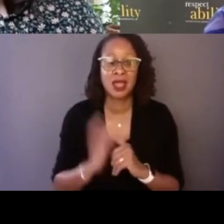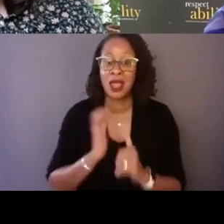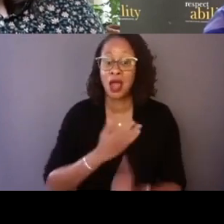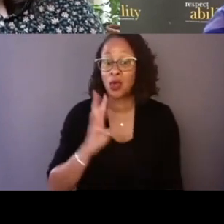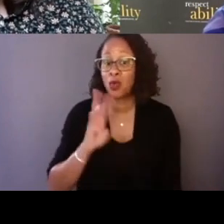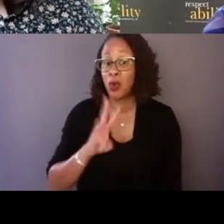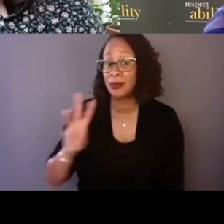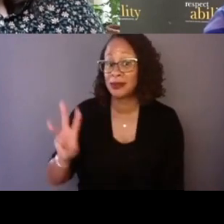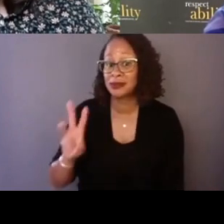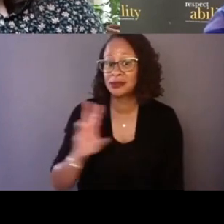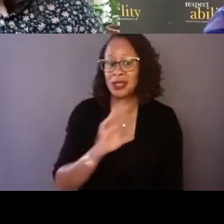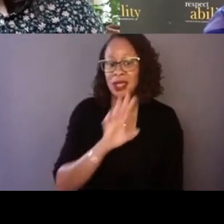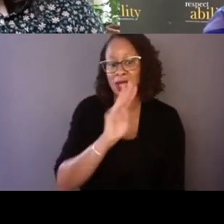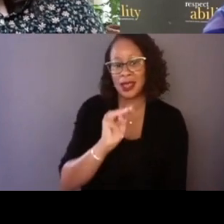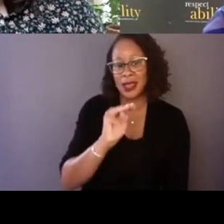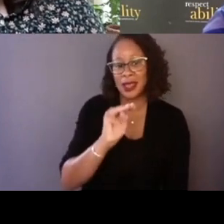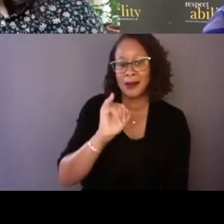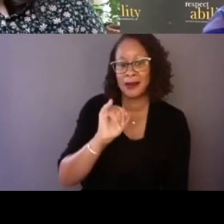website is